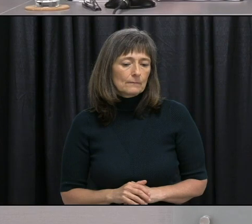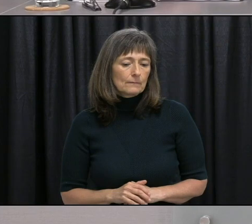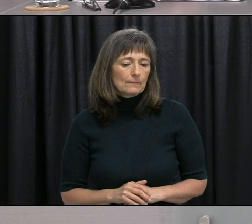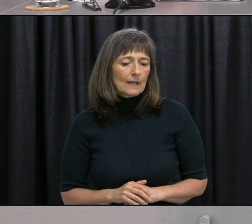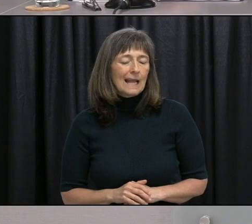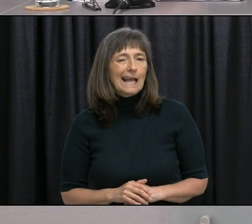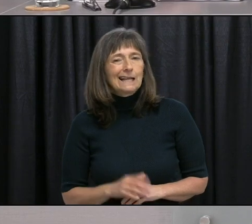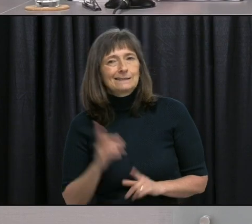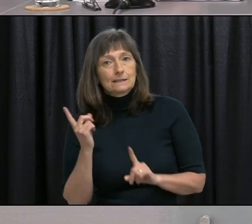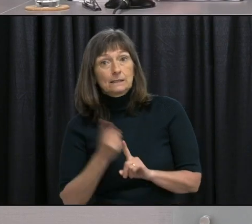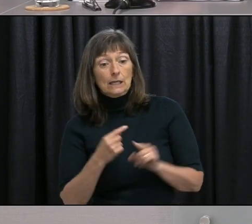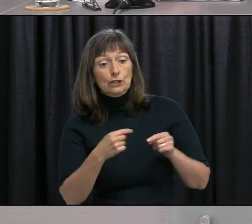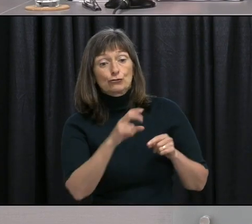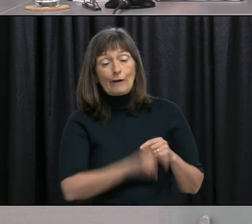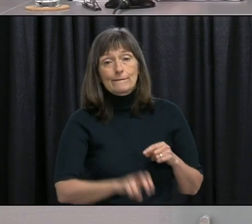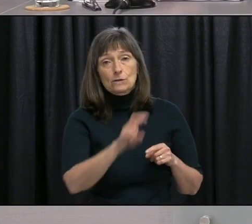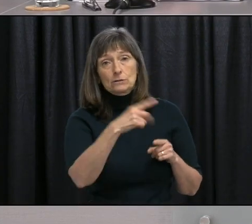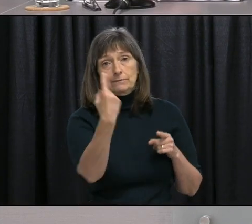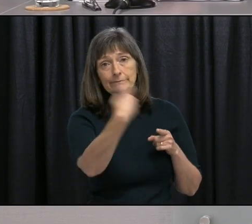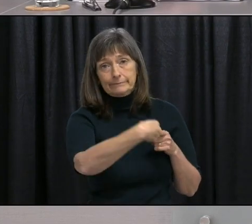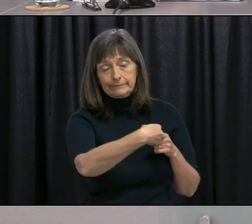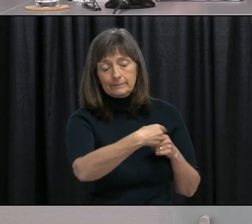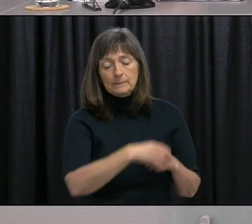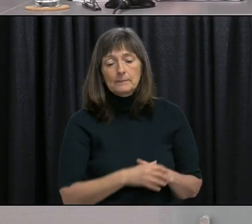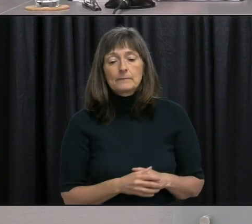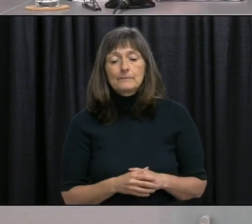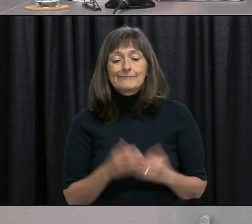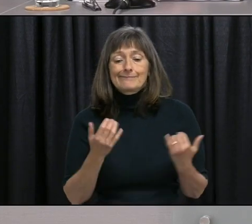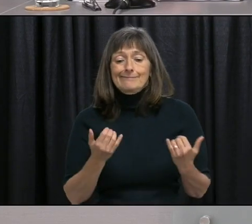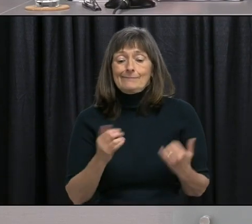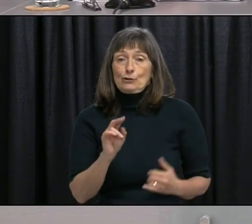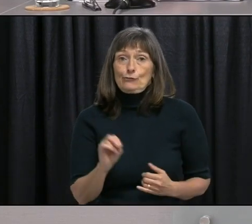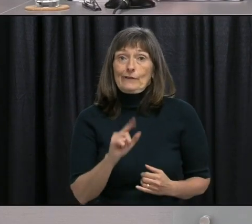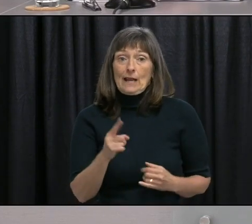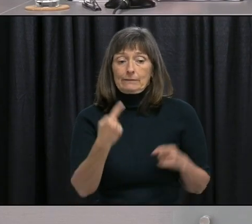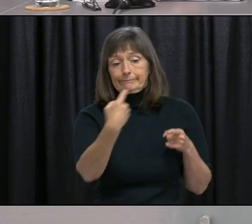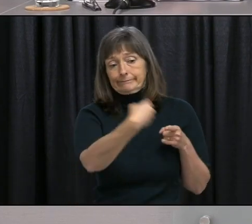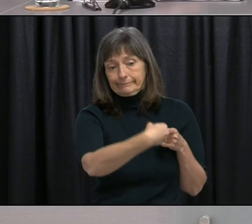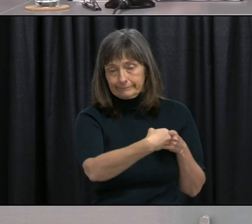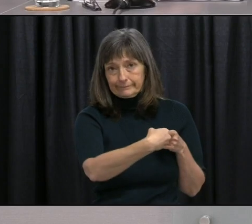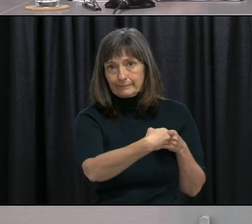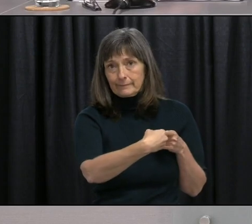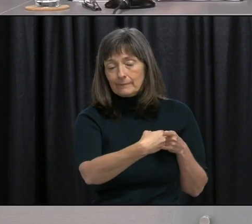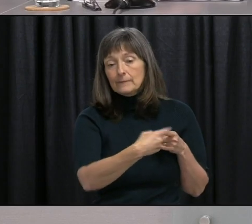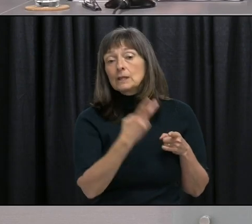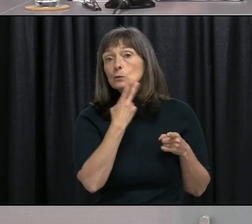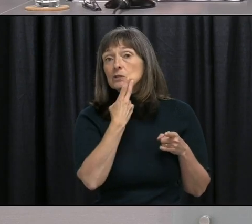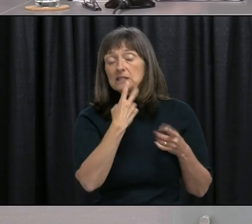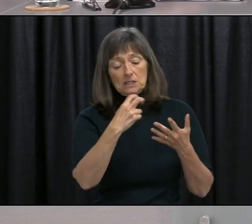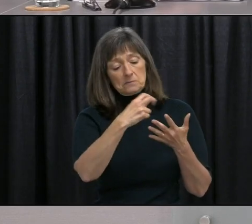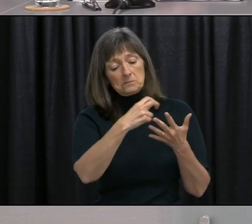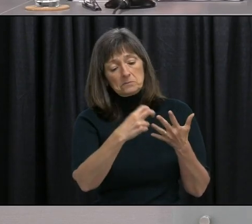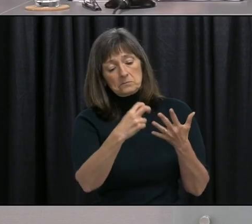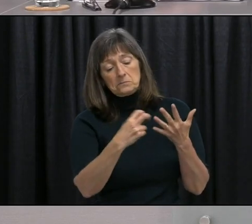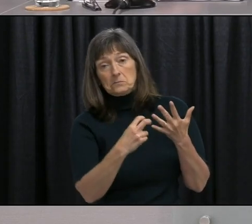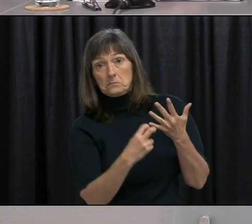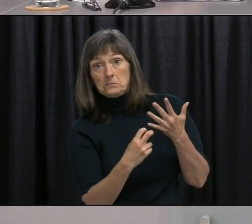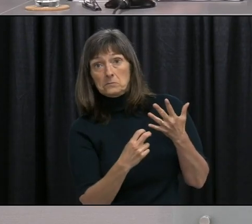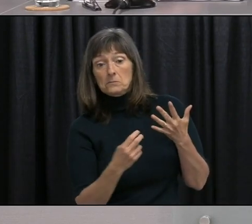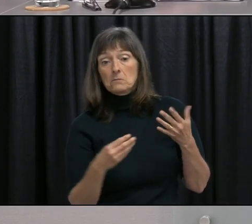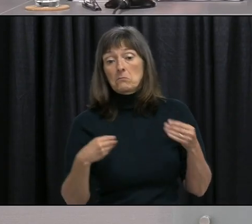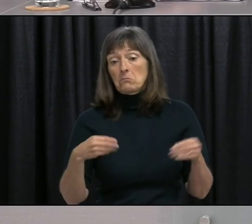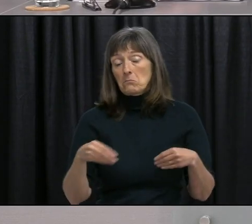travel restrictions, when we look at what is in place here in Newfoundland and Labrador, and as we move through the alert levels,